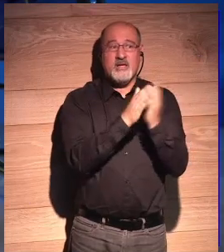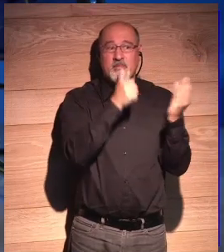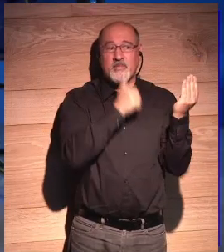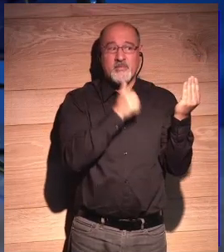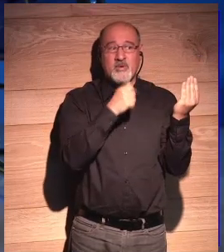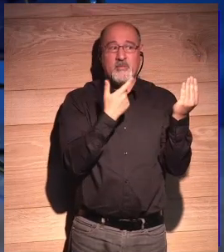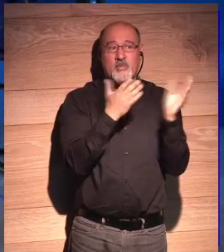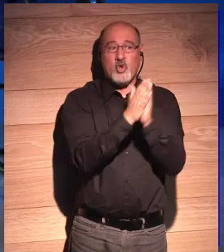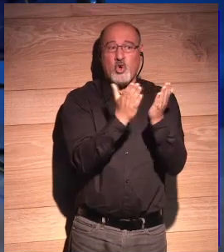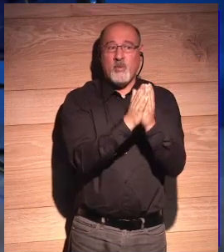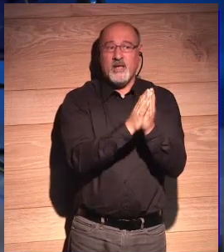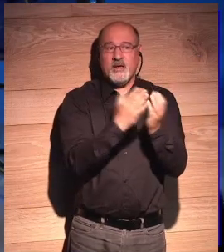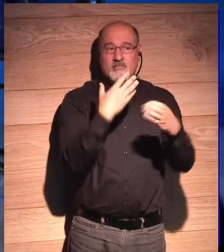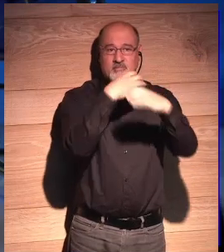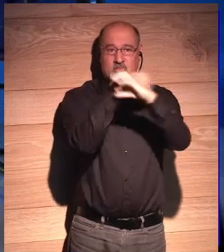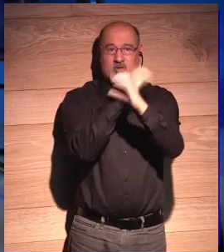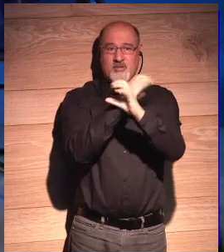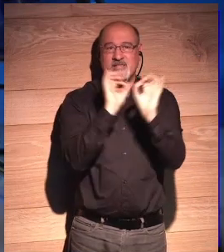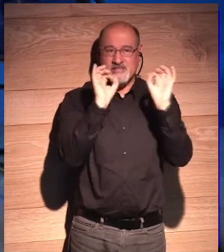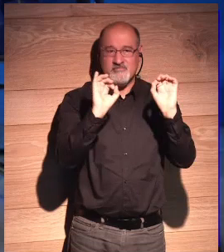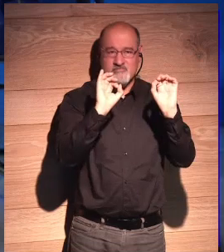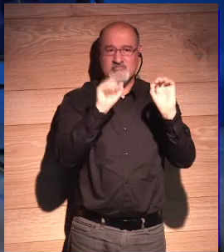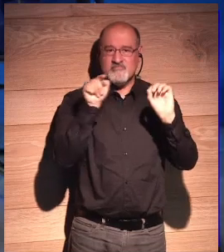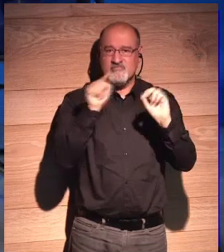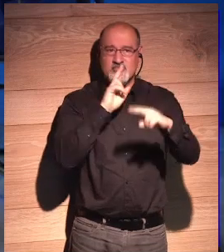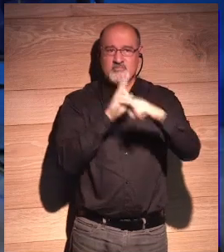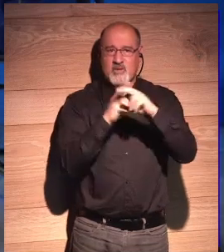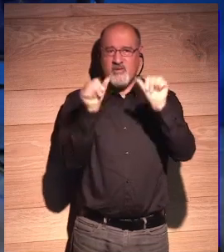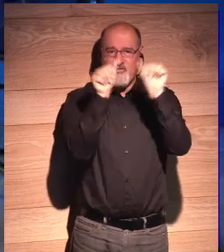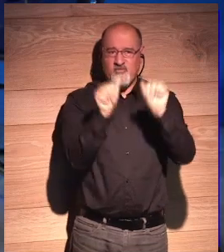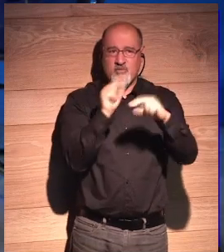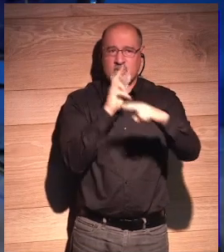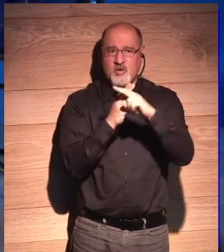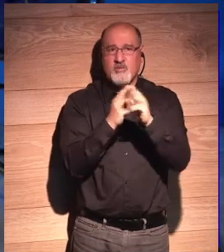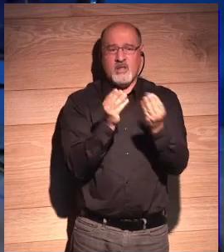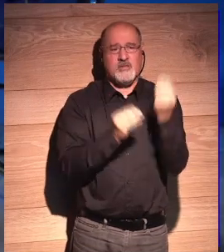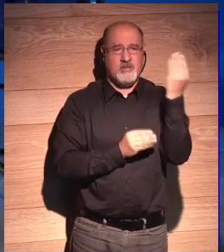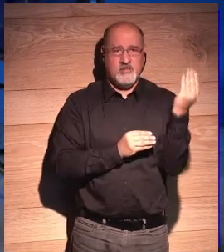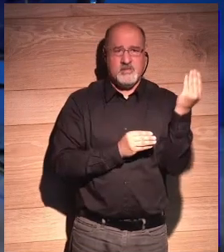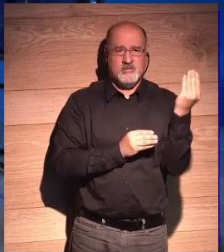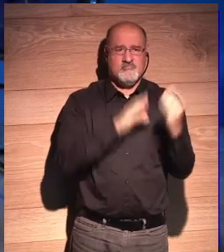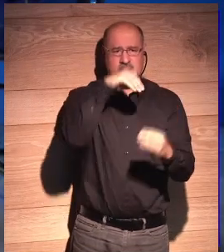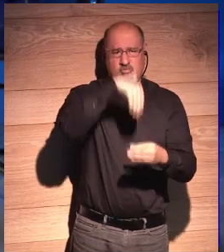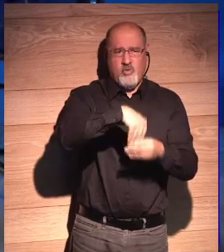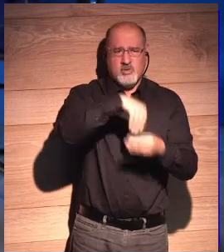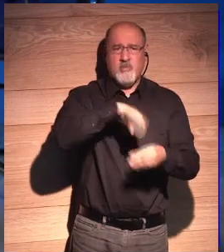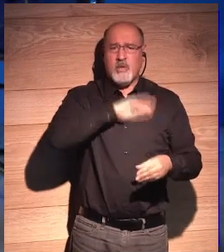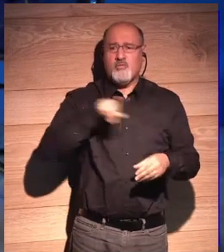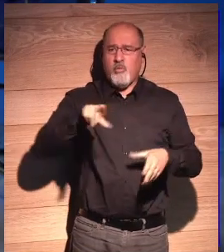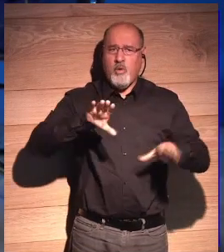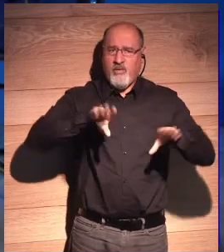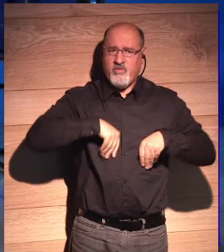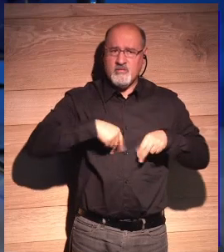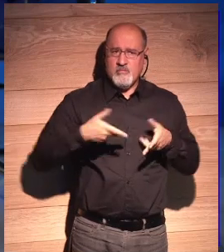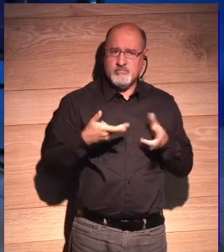It seems that it's the first graphic novel where you seem to accept that format, the size and density,